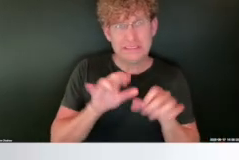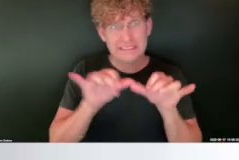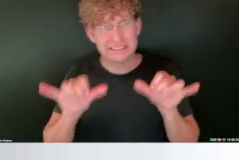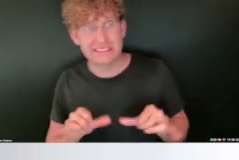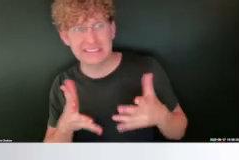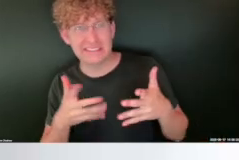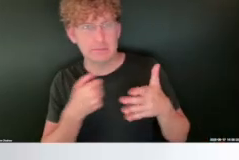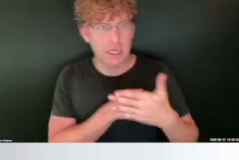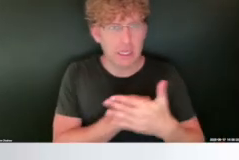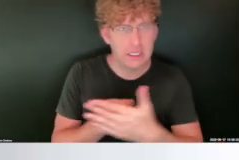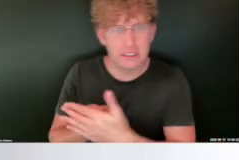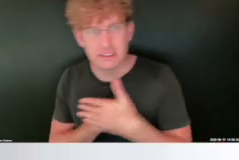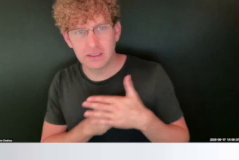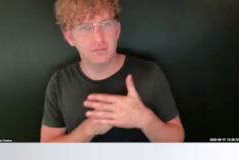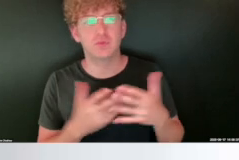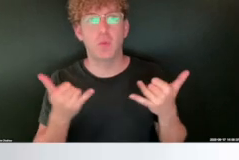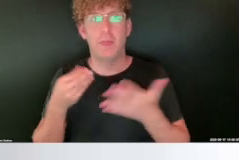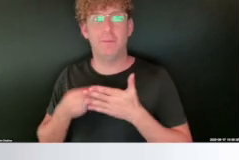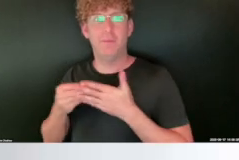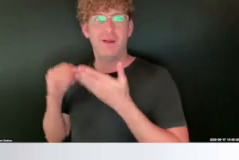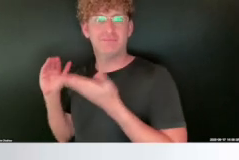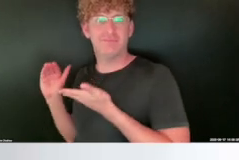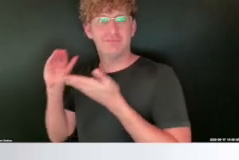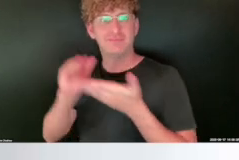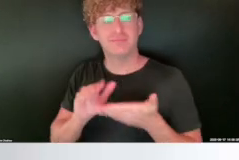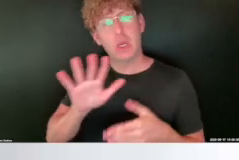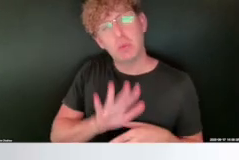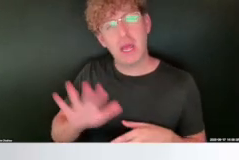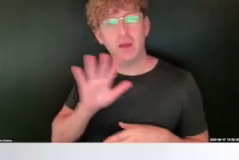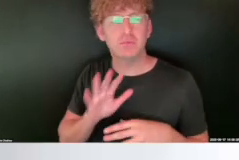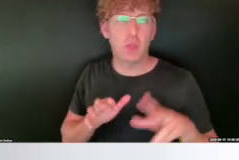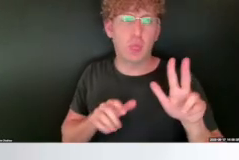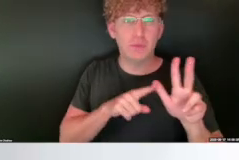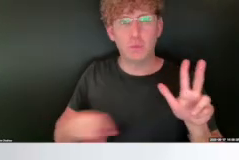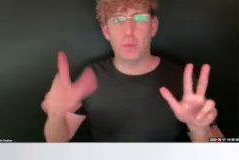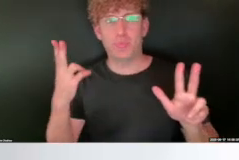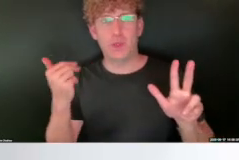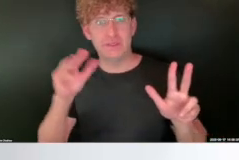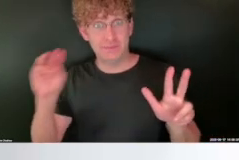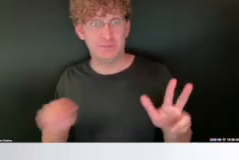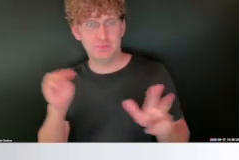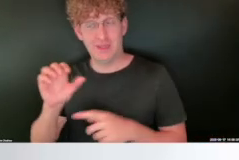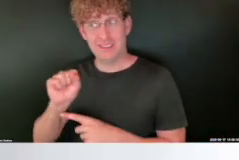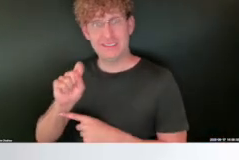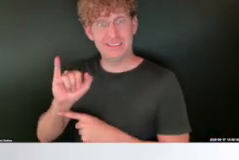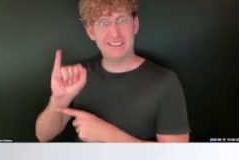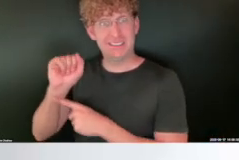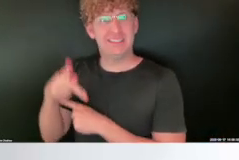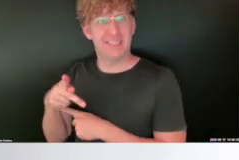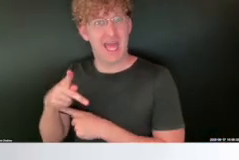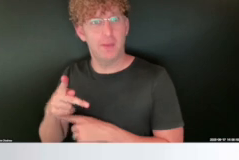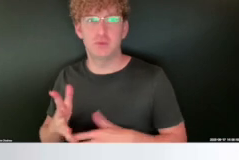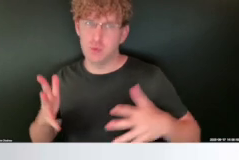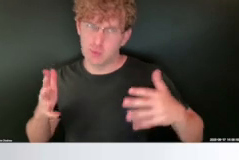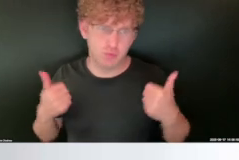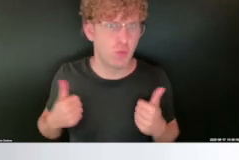amounts generally in the range of $3 to $13 million, STEP has taken the approach of trying to build and strengthen connections to these existing